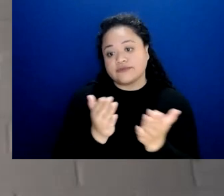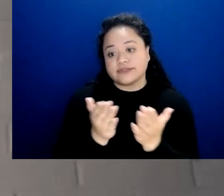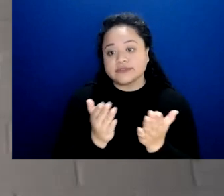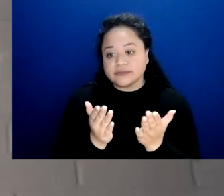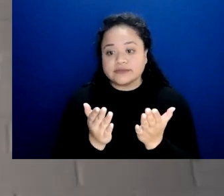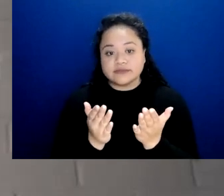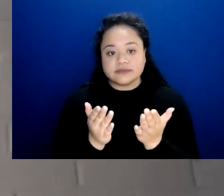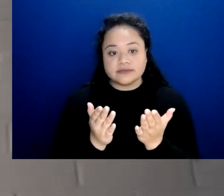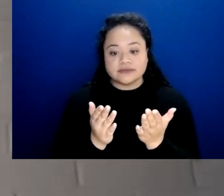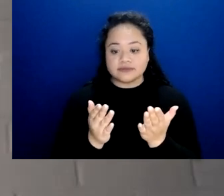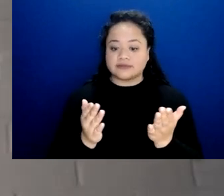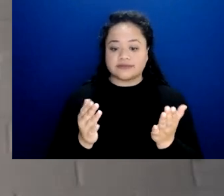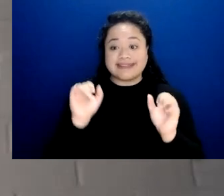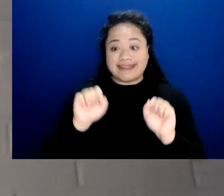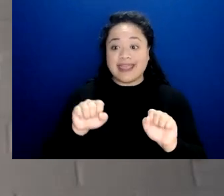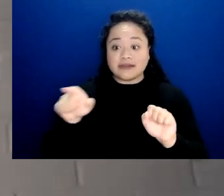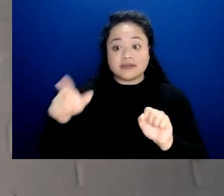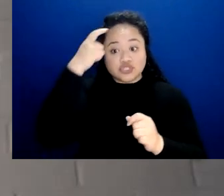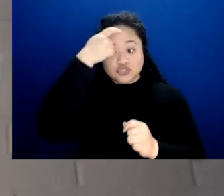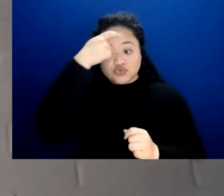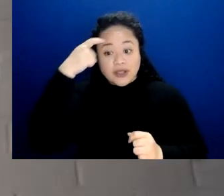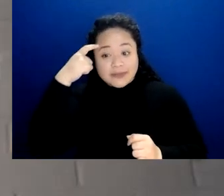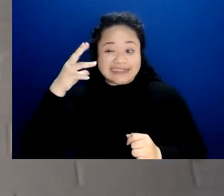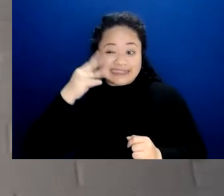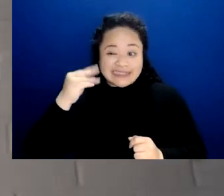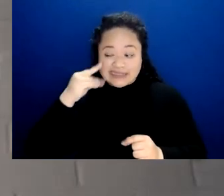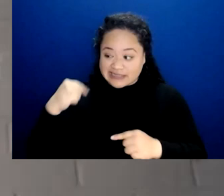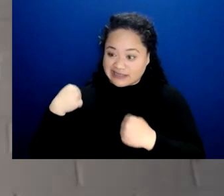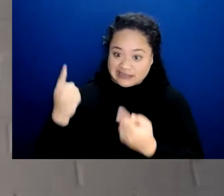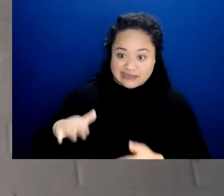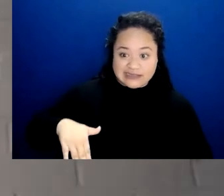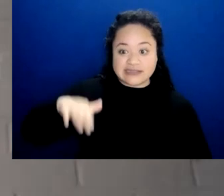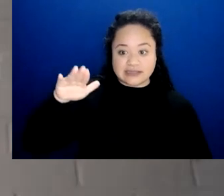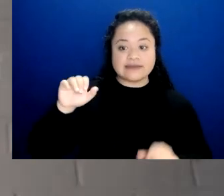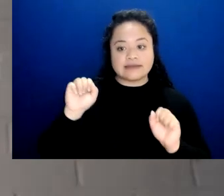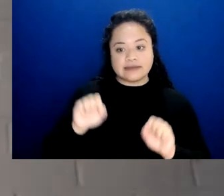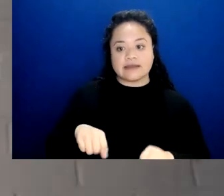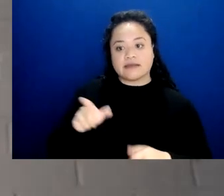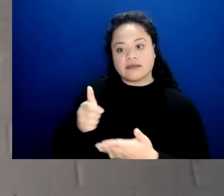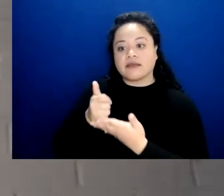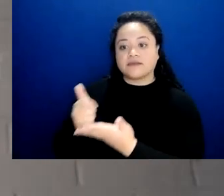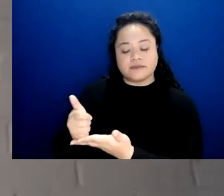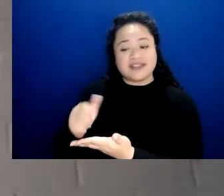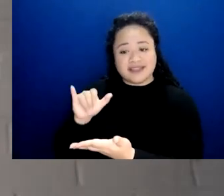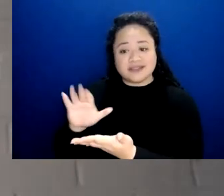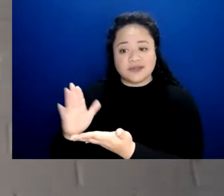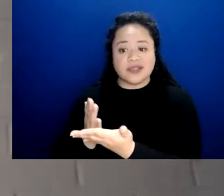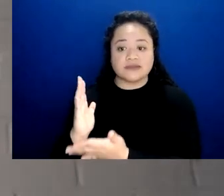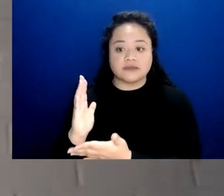and to find freedom from the traumas that they faced in their lives. But you have to do some real culture